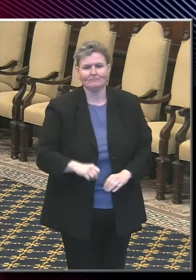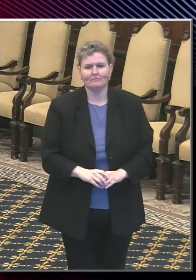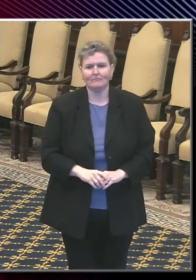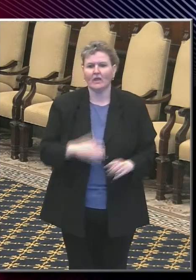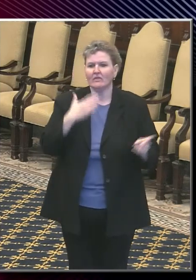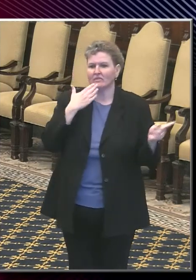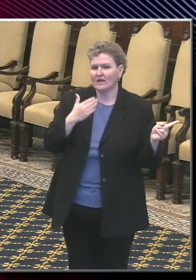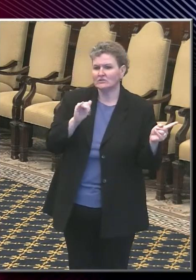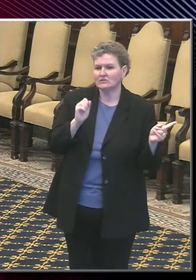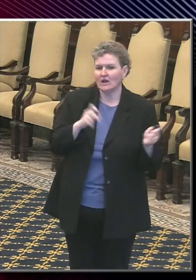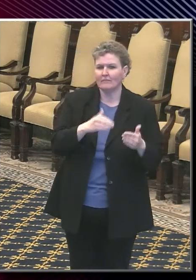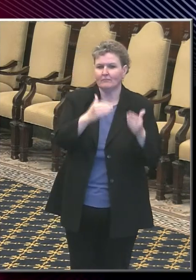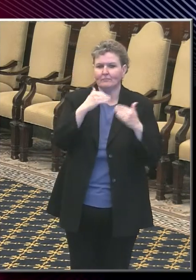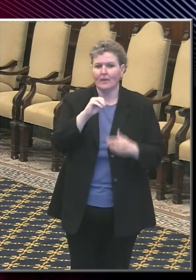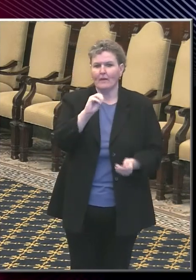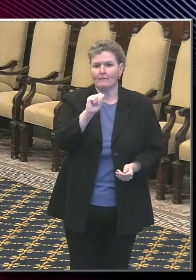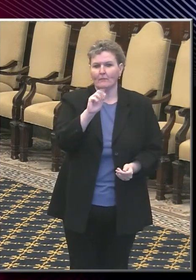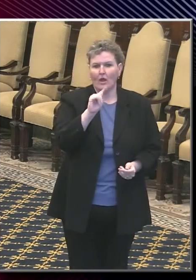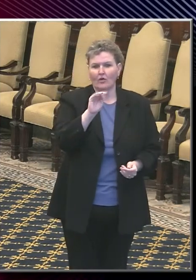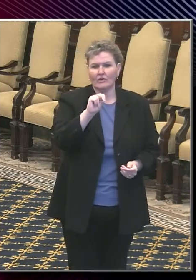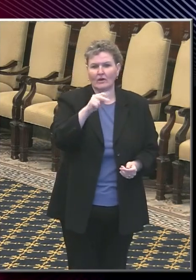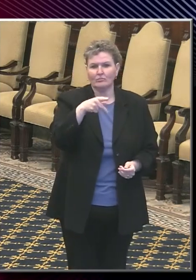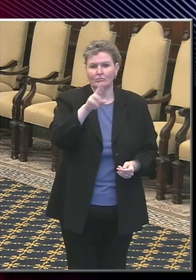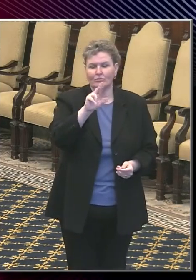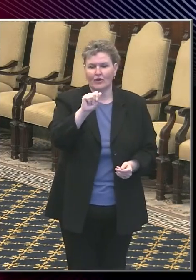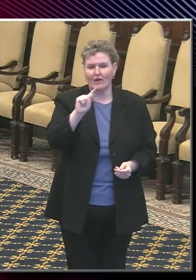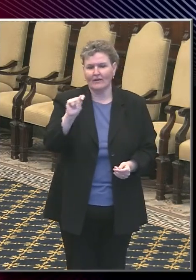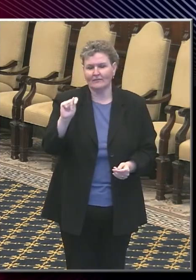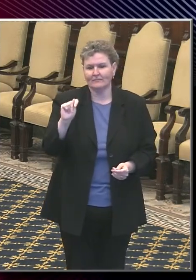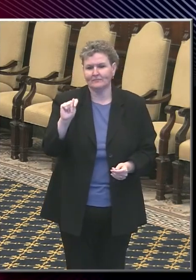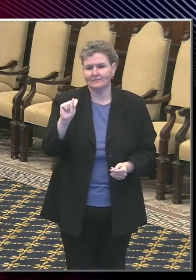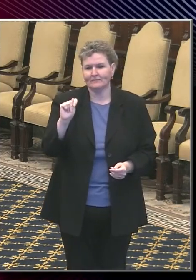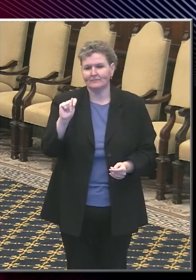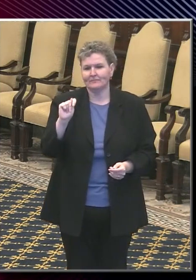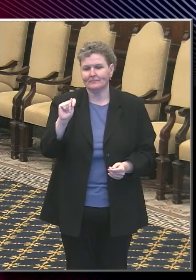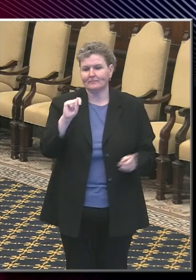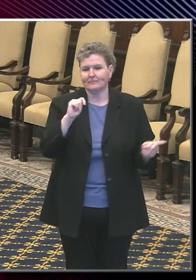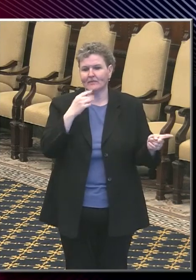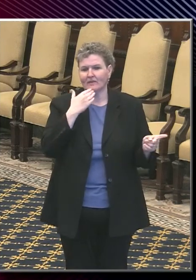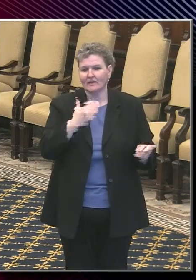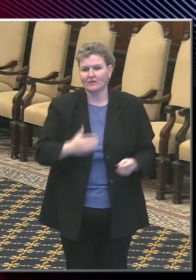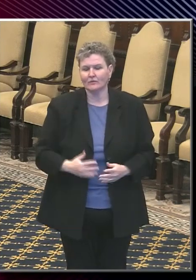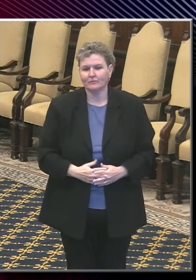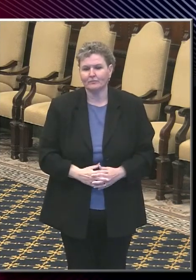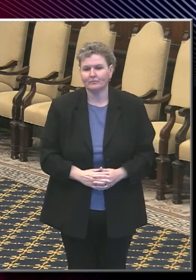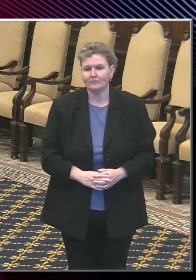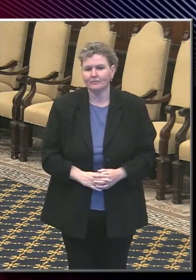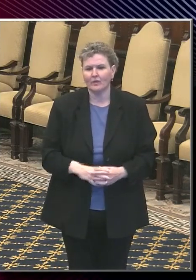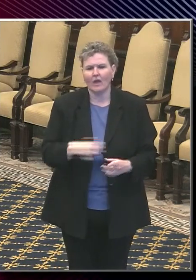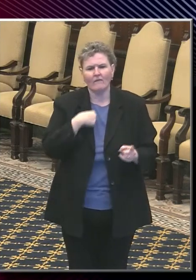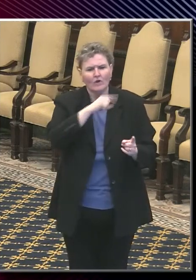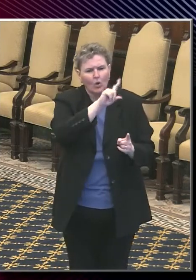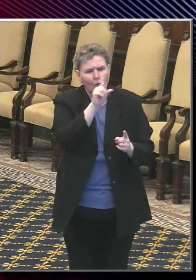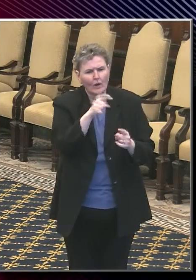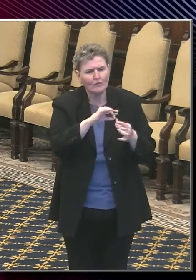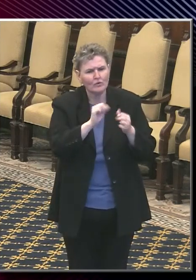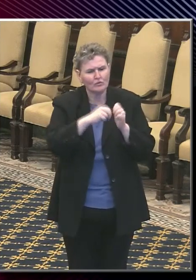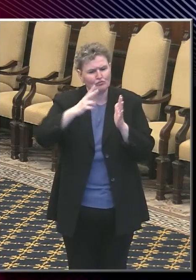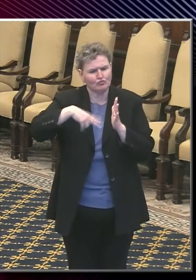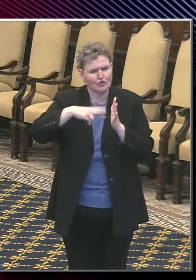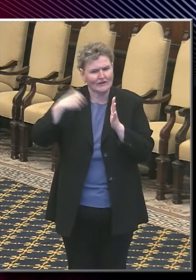This question is for Dr. Farley. With the contact tracing, is the city just, getting started on this? And